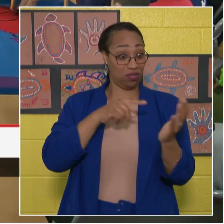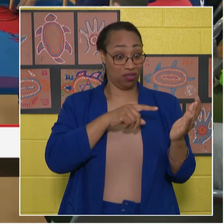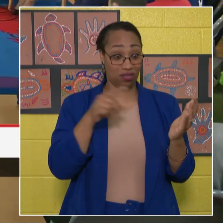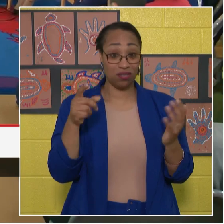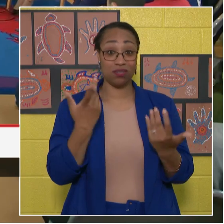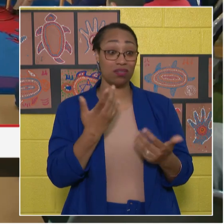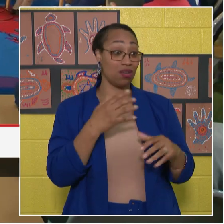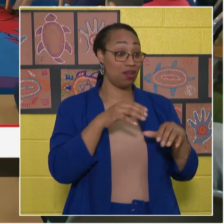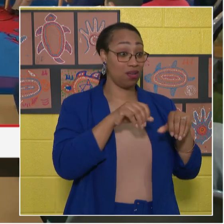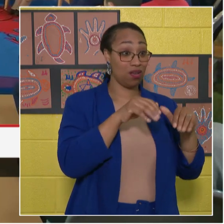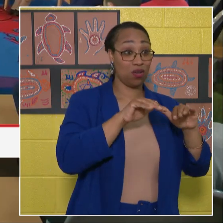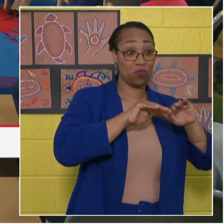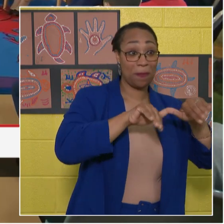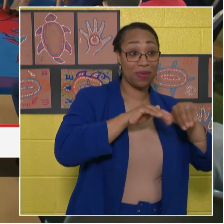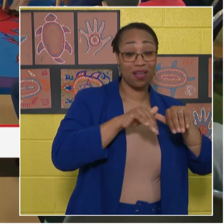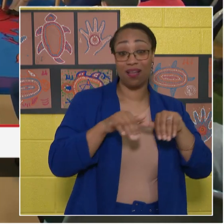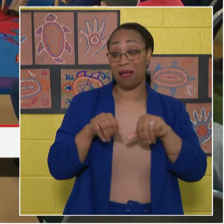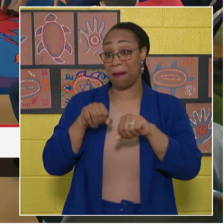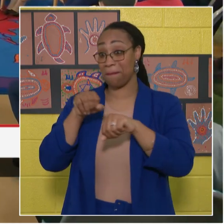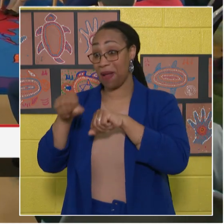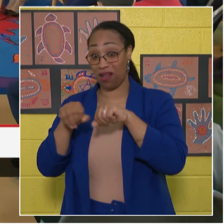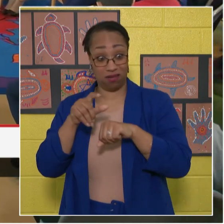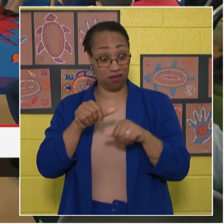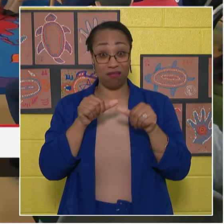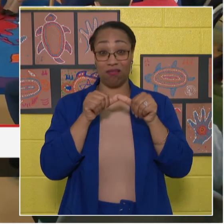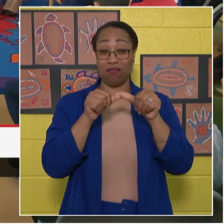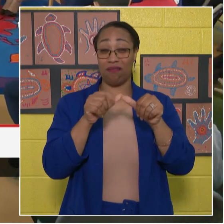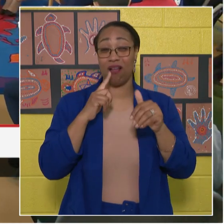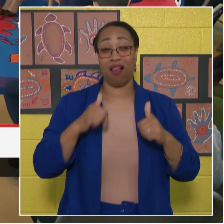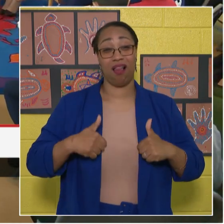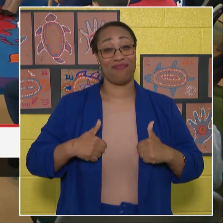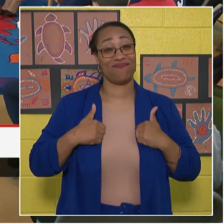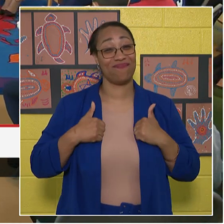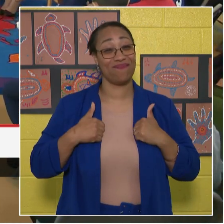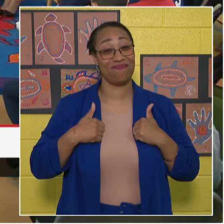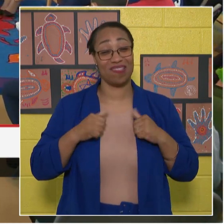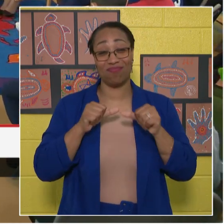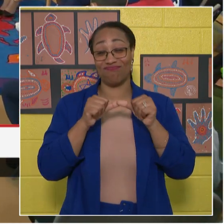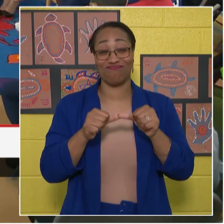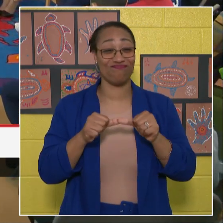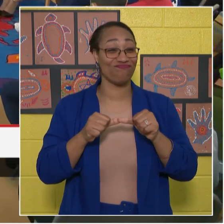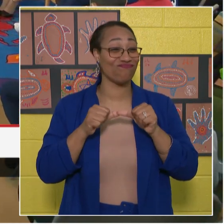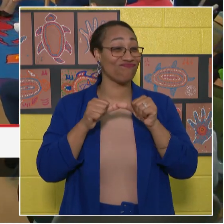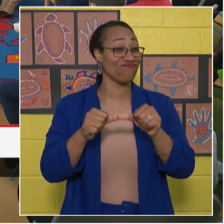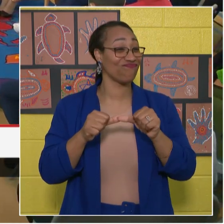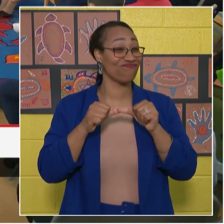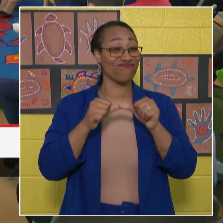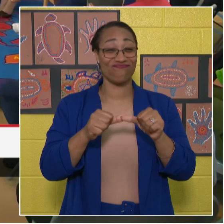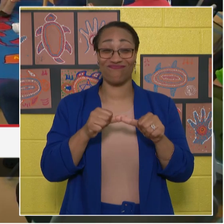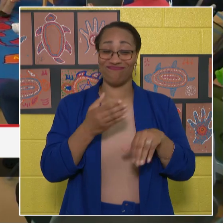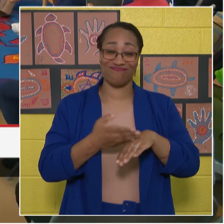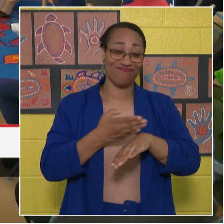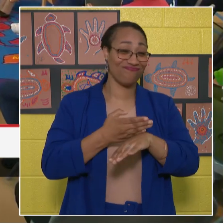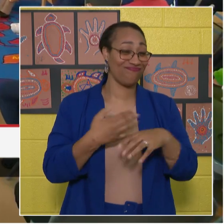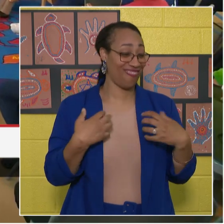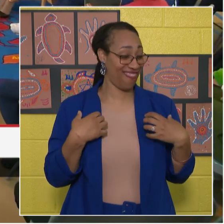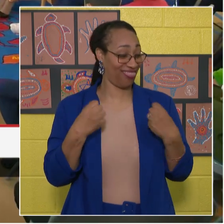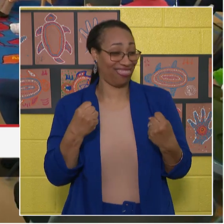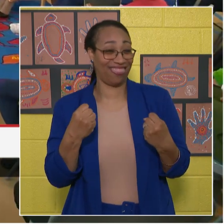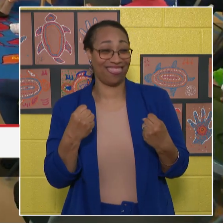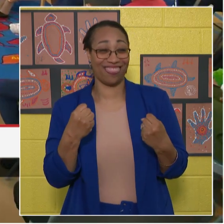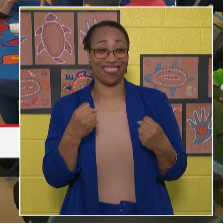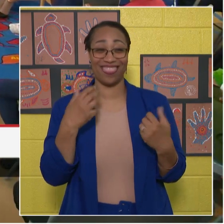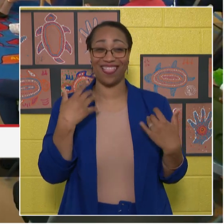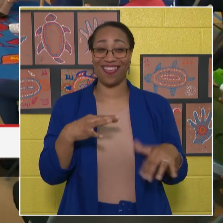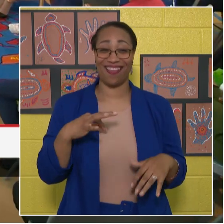stuff. So we see Dr. Reed, we're going to make sure that all the children have an experience that they can be